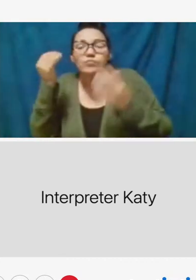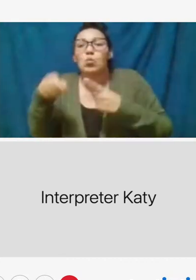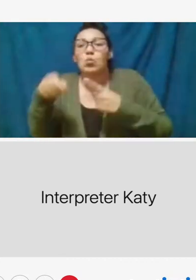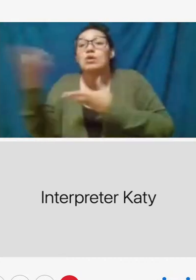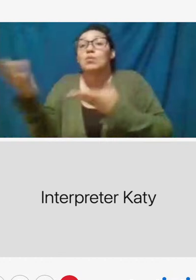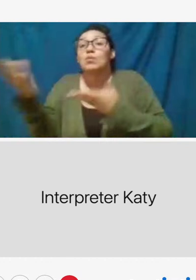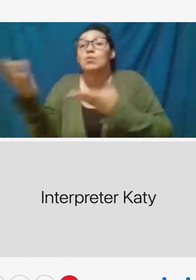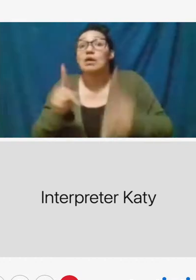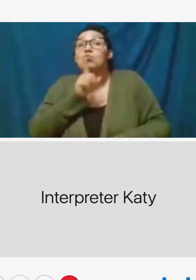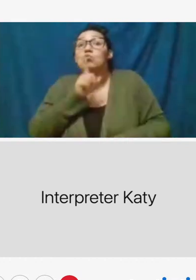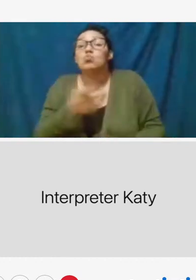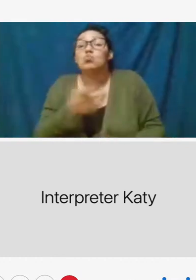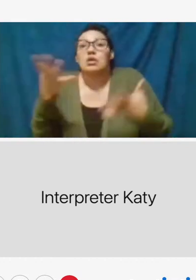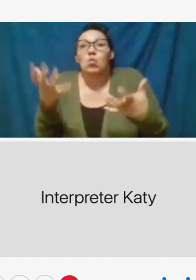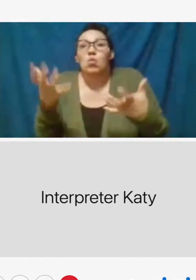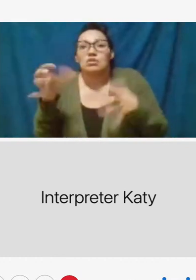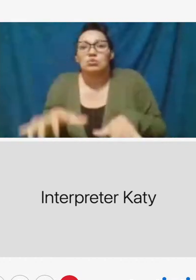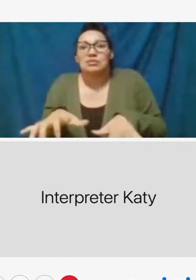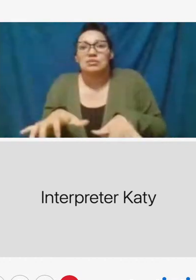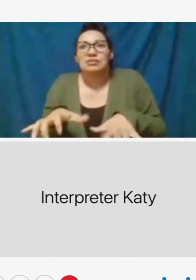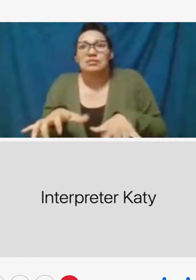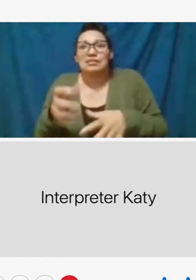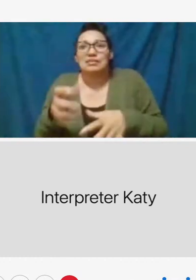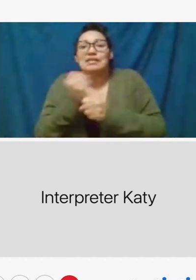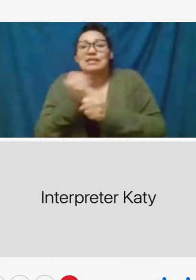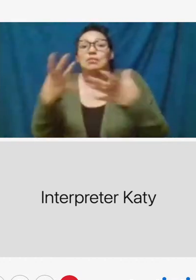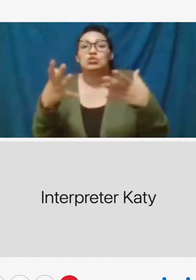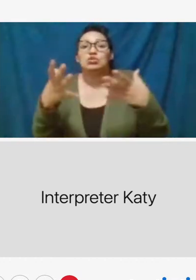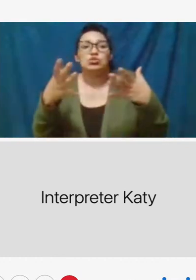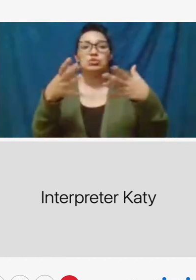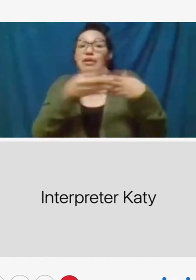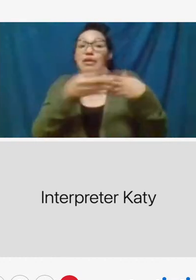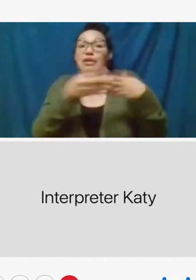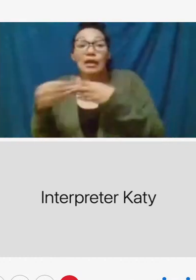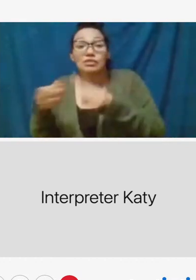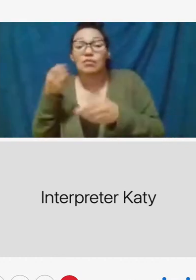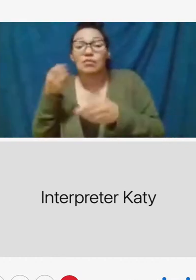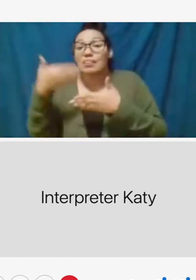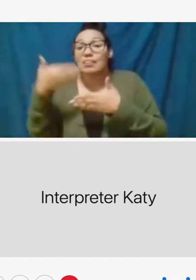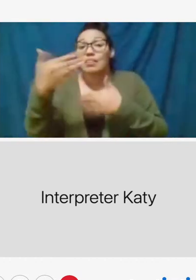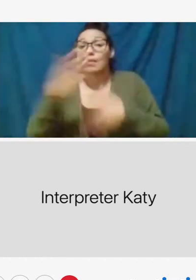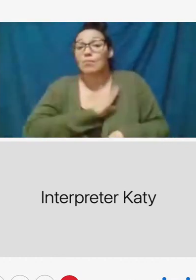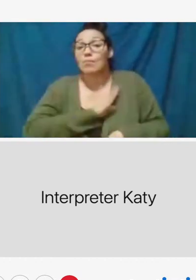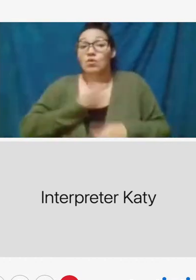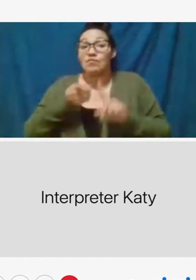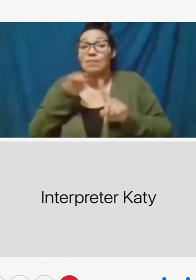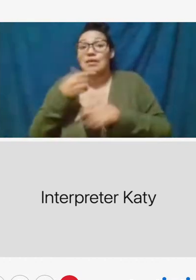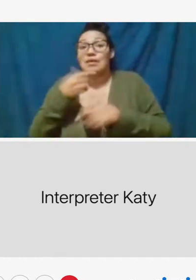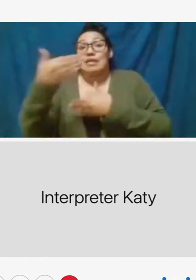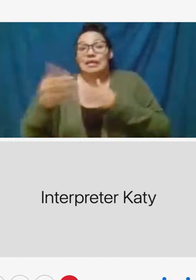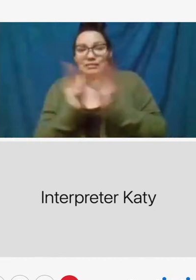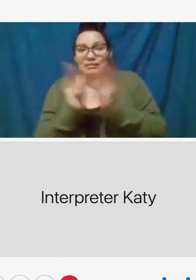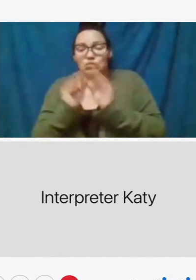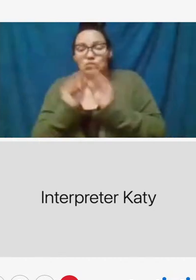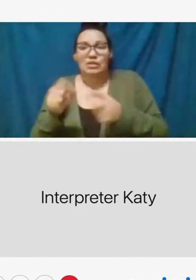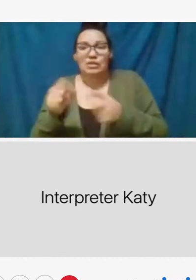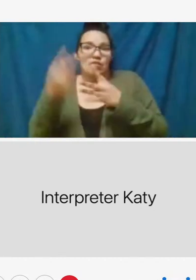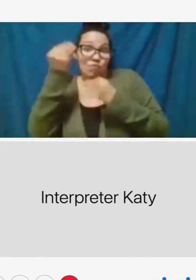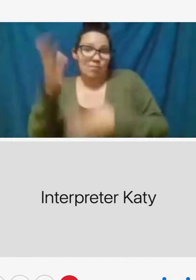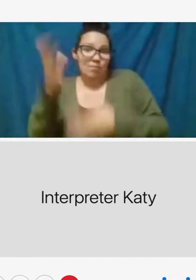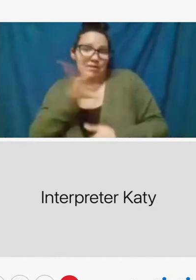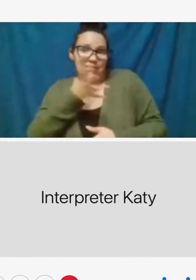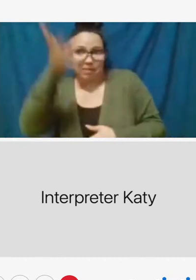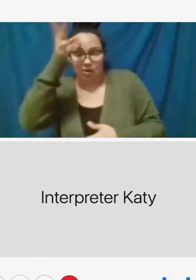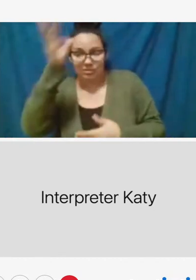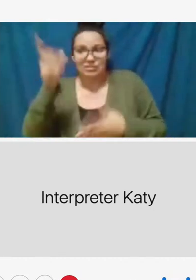uh direction from the board at the next board meeting so we can start informing parents start planning for all the impacts that whatever the decision